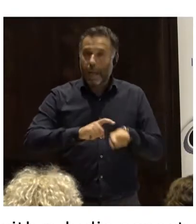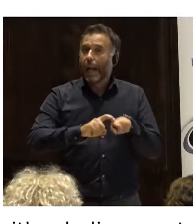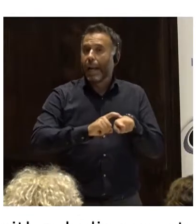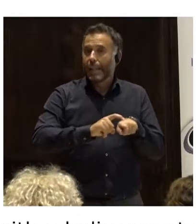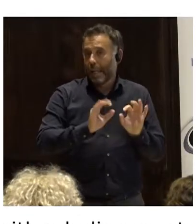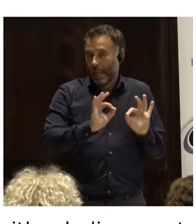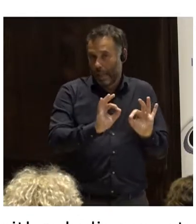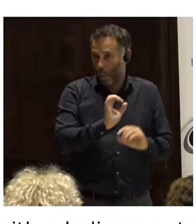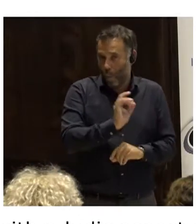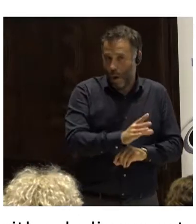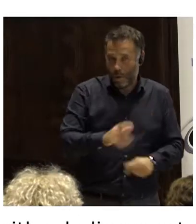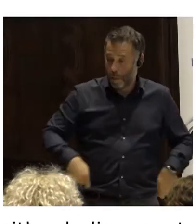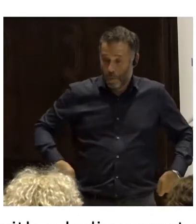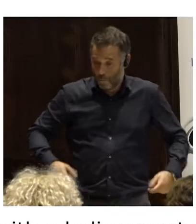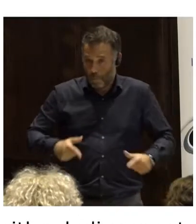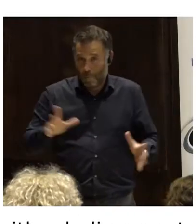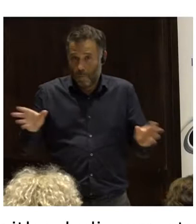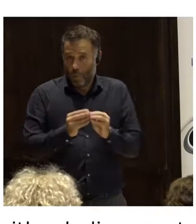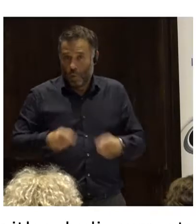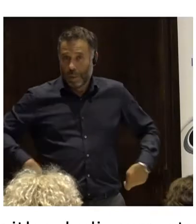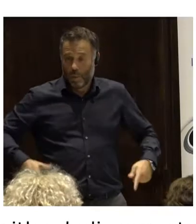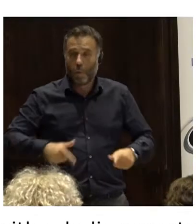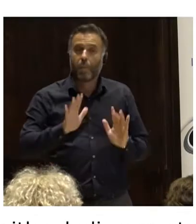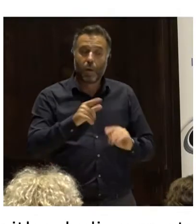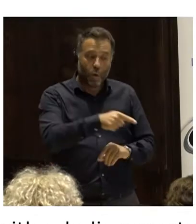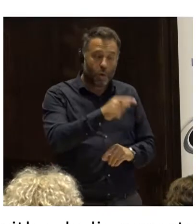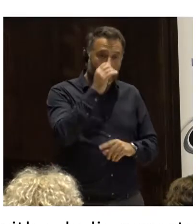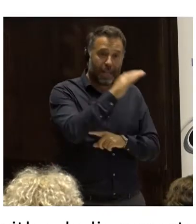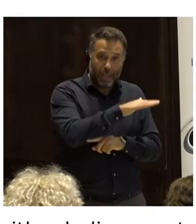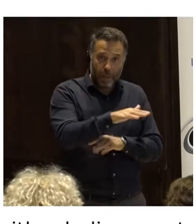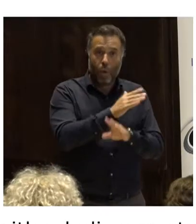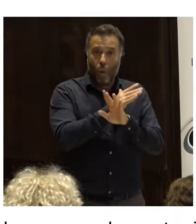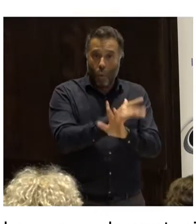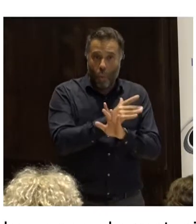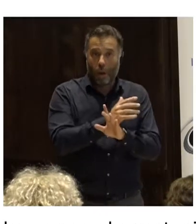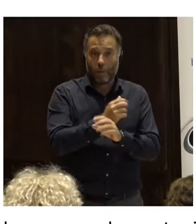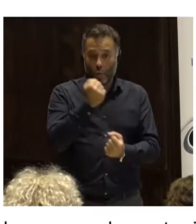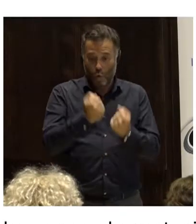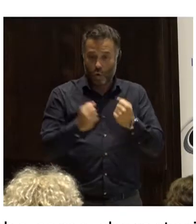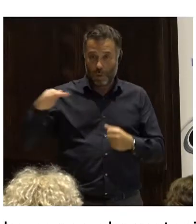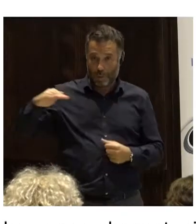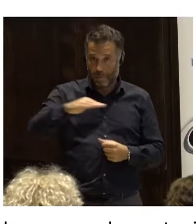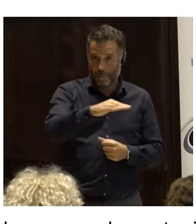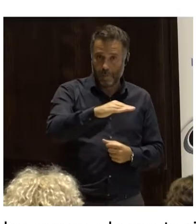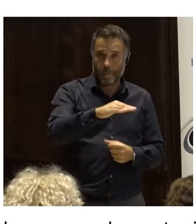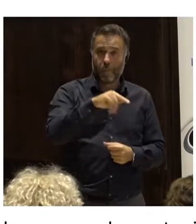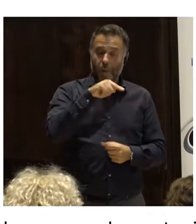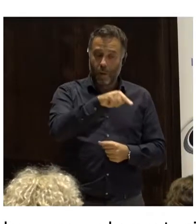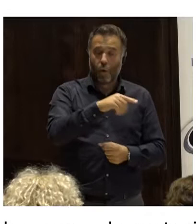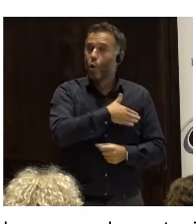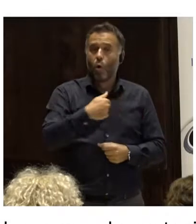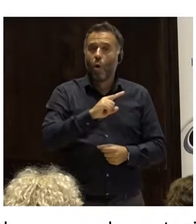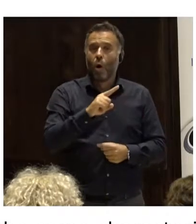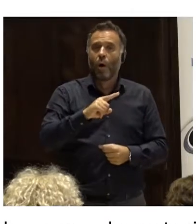child is involved in these play activities with the car, we don't allow therapists to say, go to the left, go to the